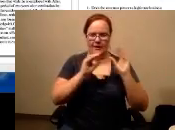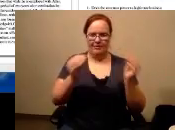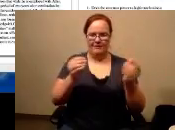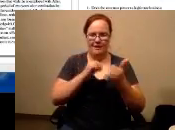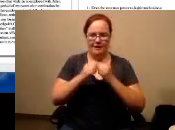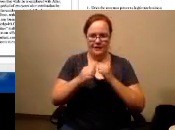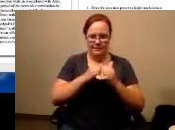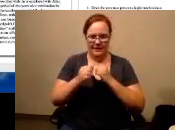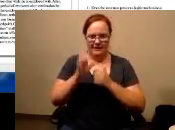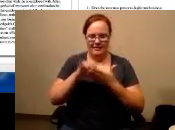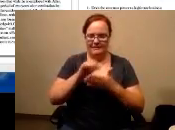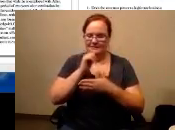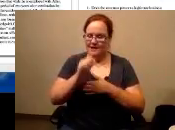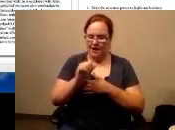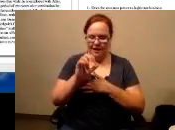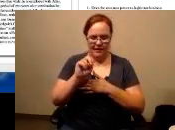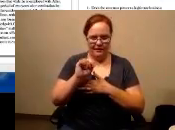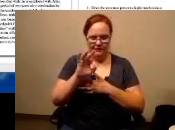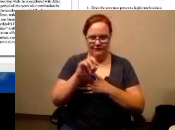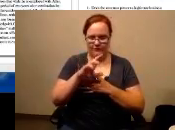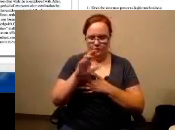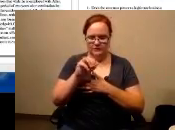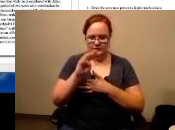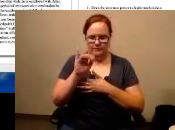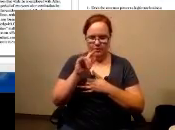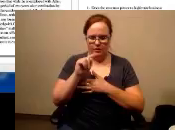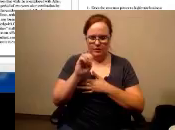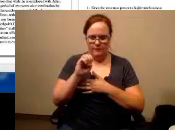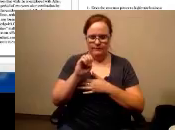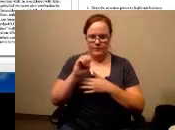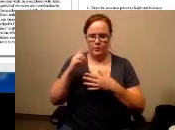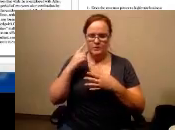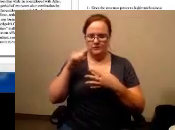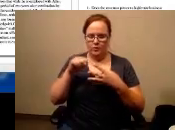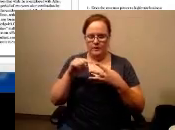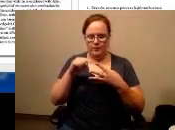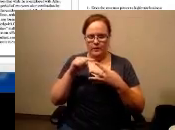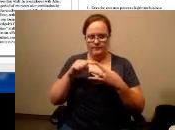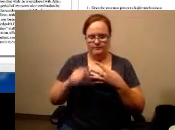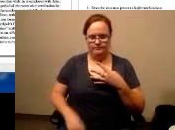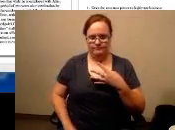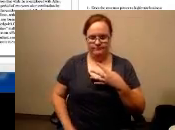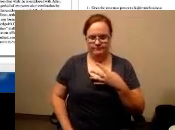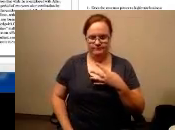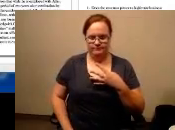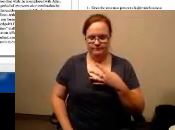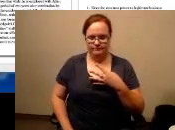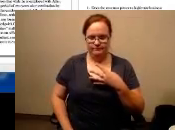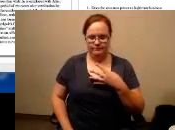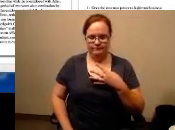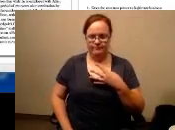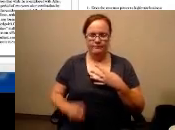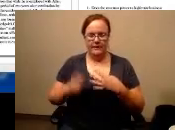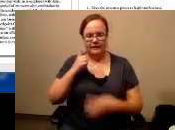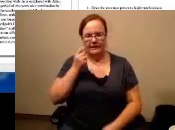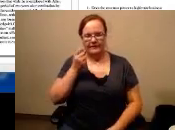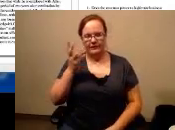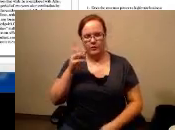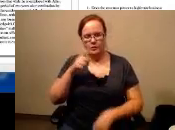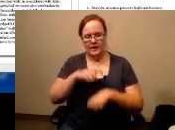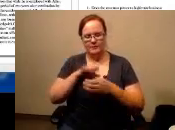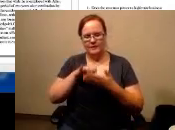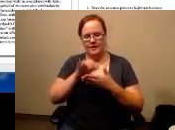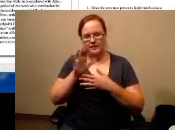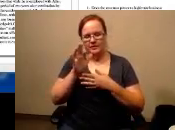as unenforceable is for factor number 1, where I can think of a couple cases where the court